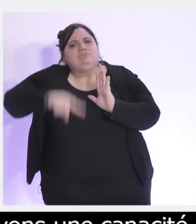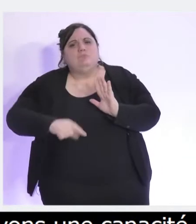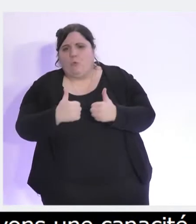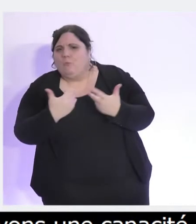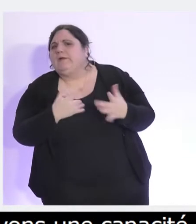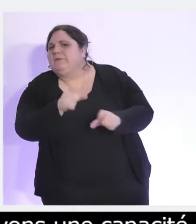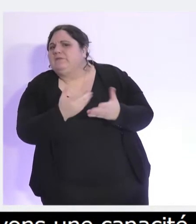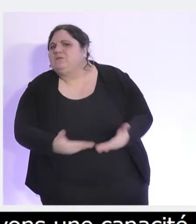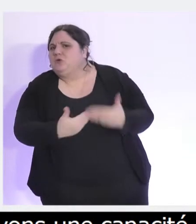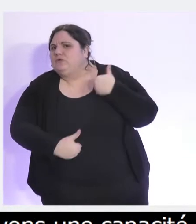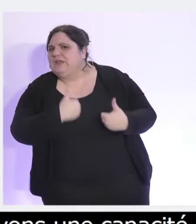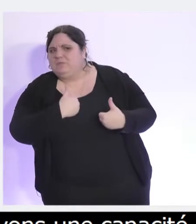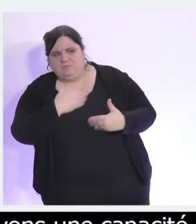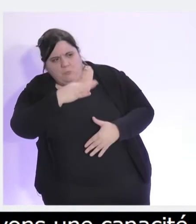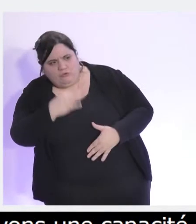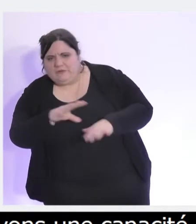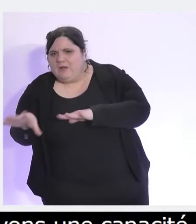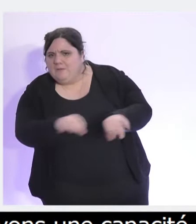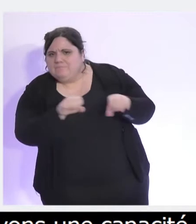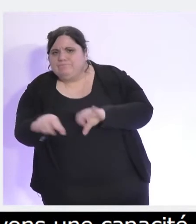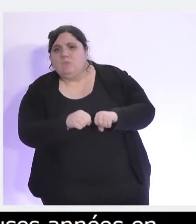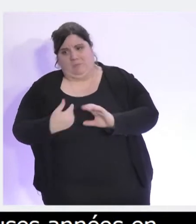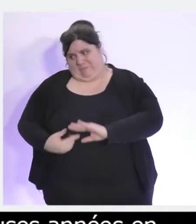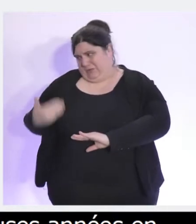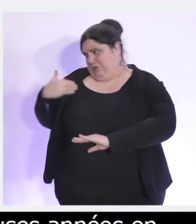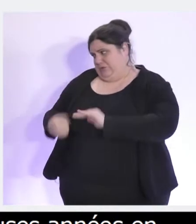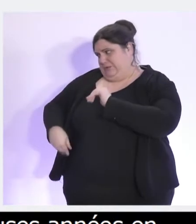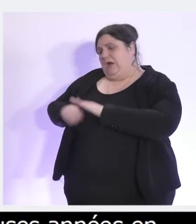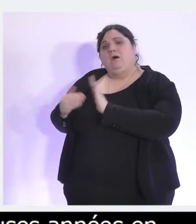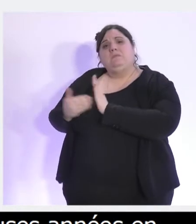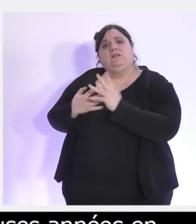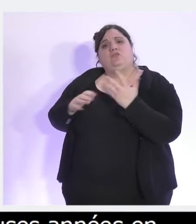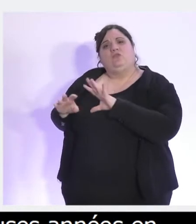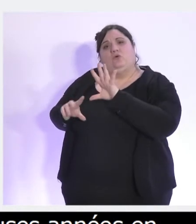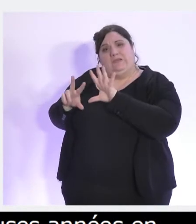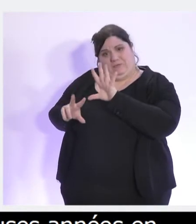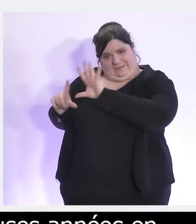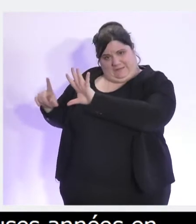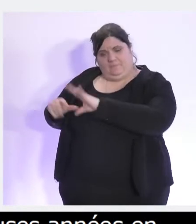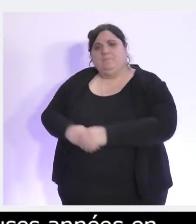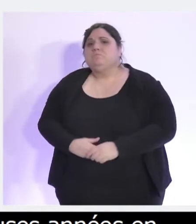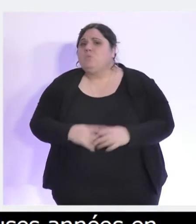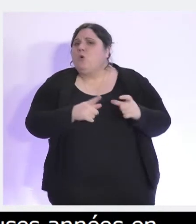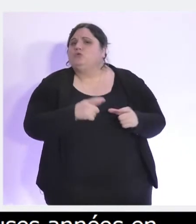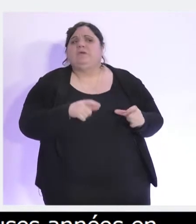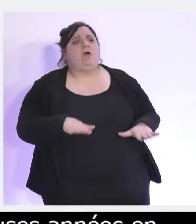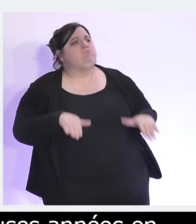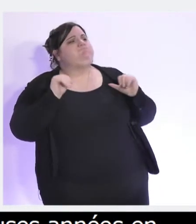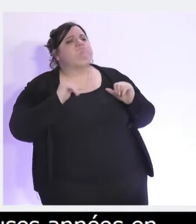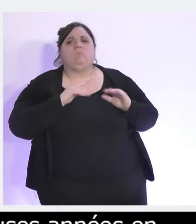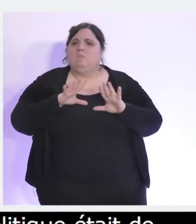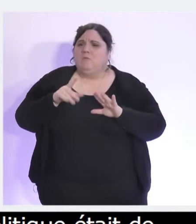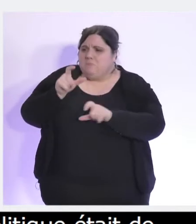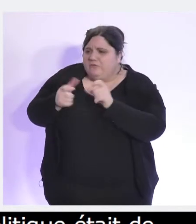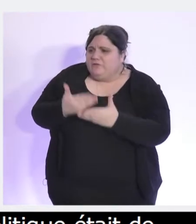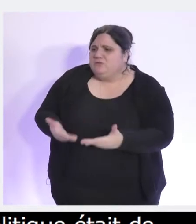which goes back a long way. So we have just 6% of companies that